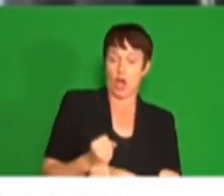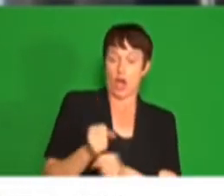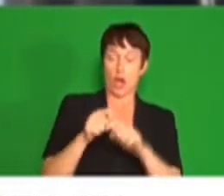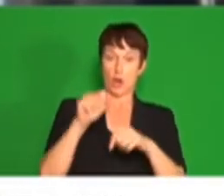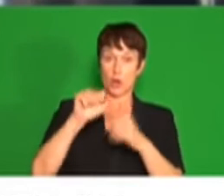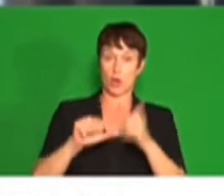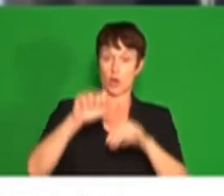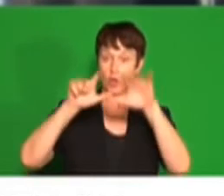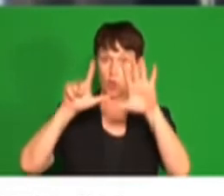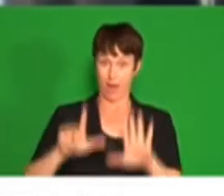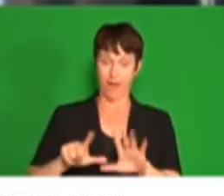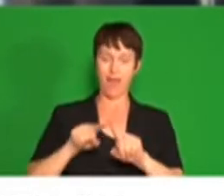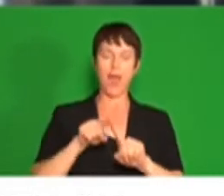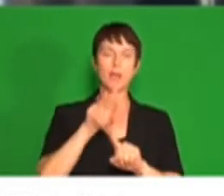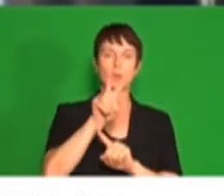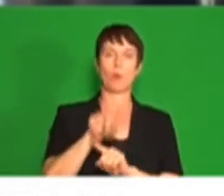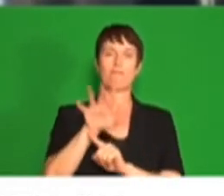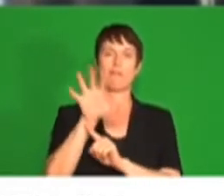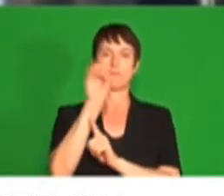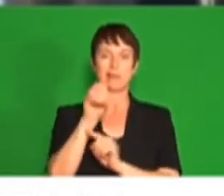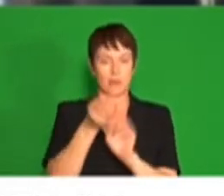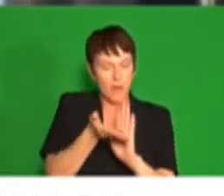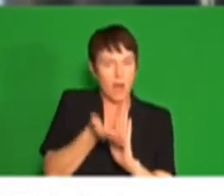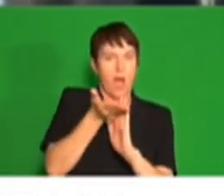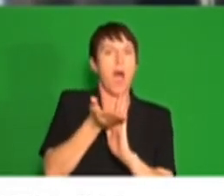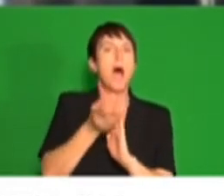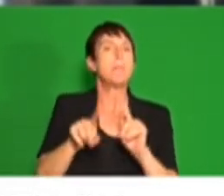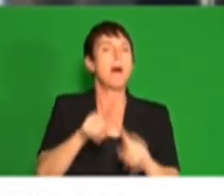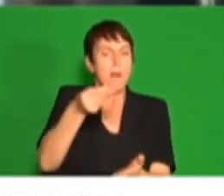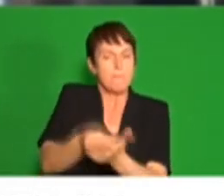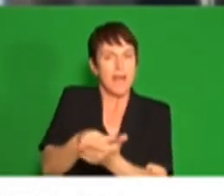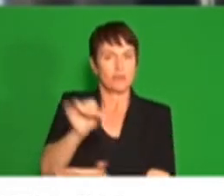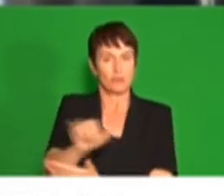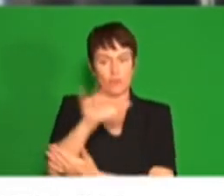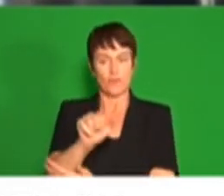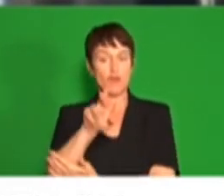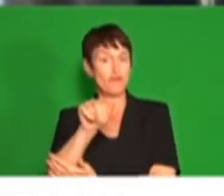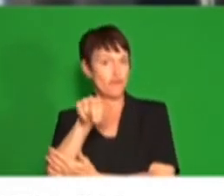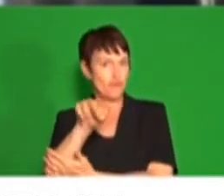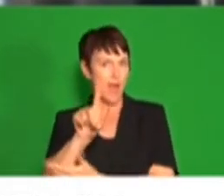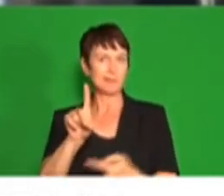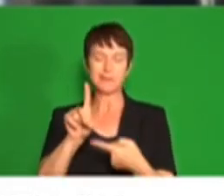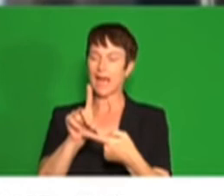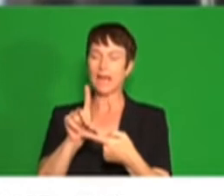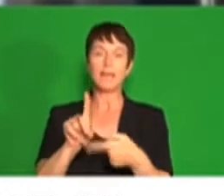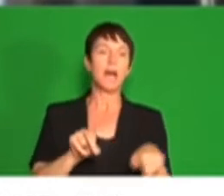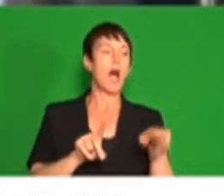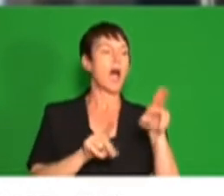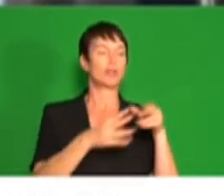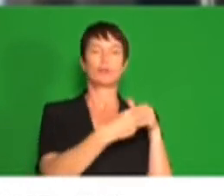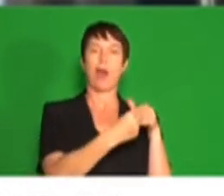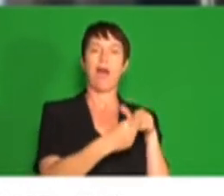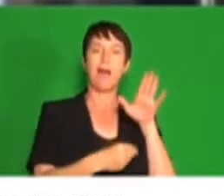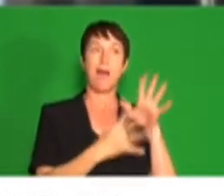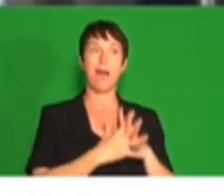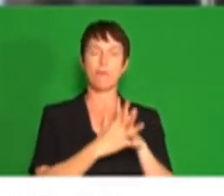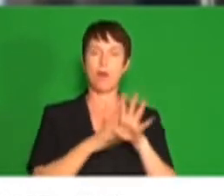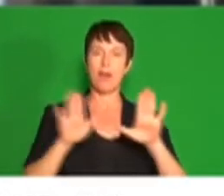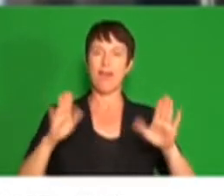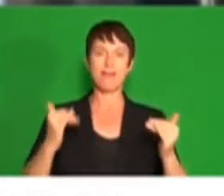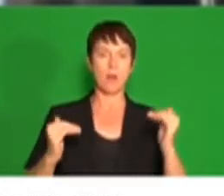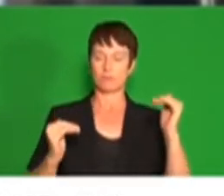Since January 2020, the rand has, however, depreciated by 8% against the US dollar and remains below